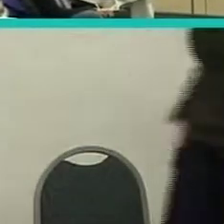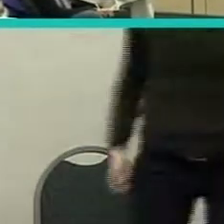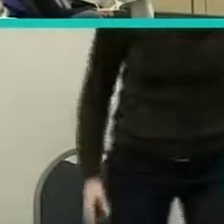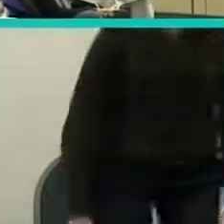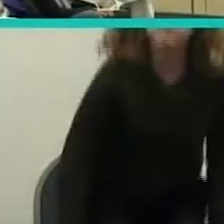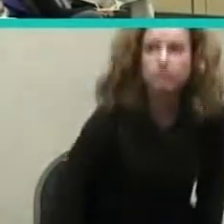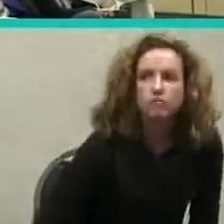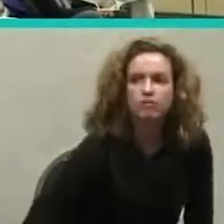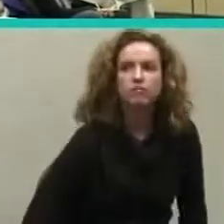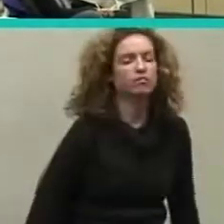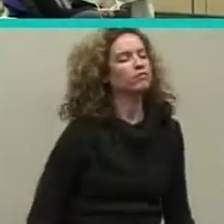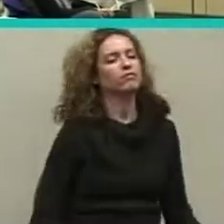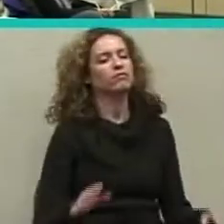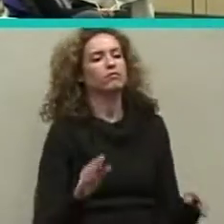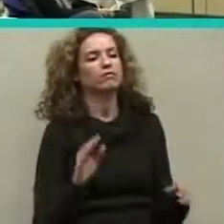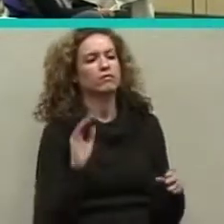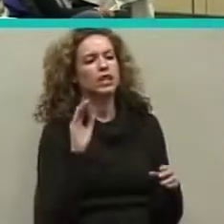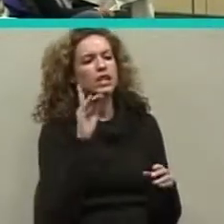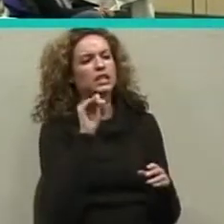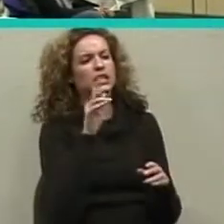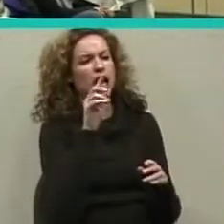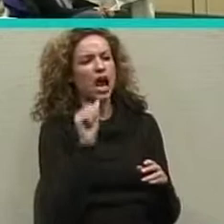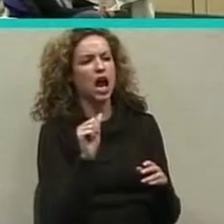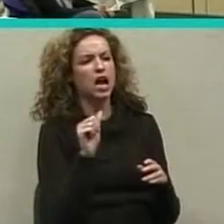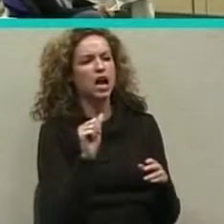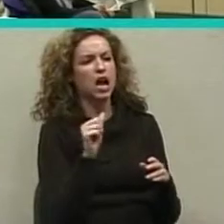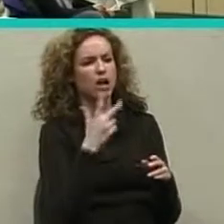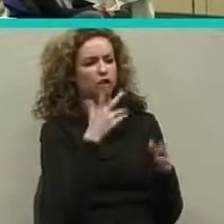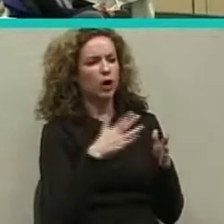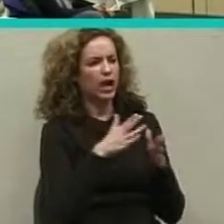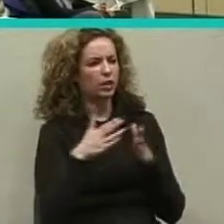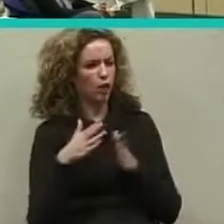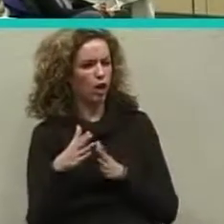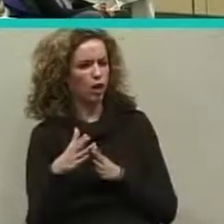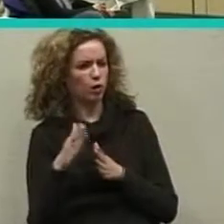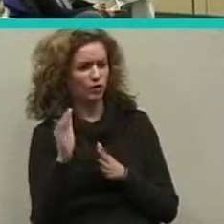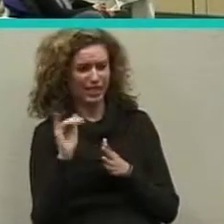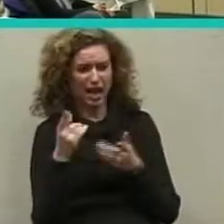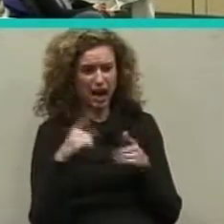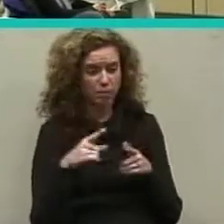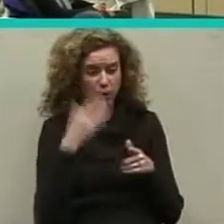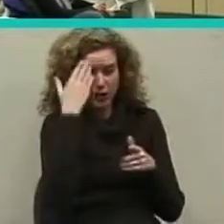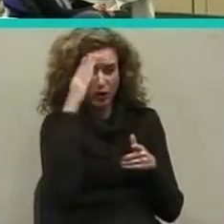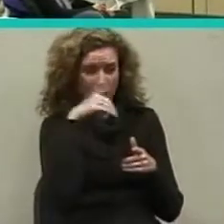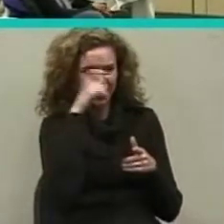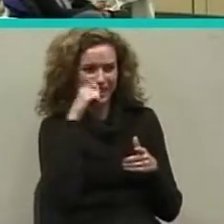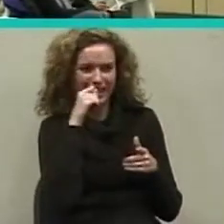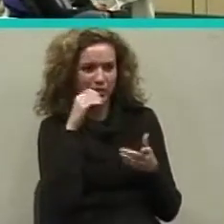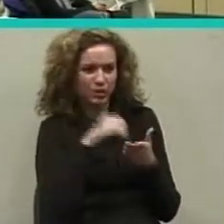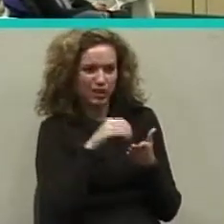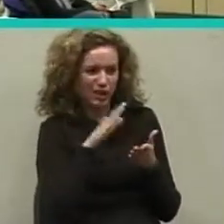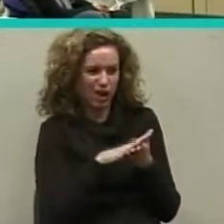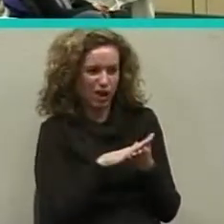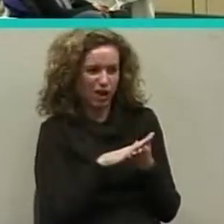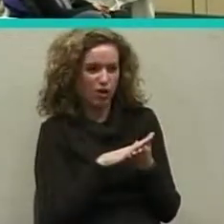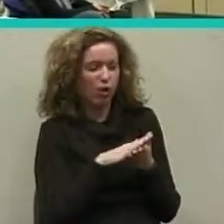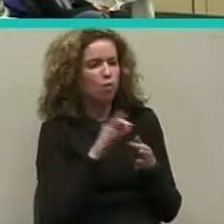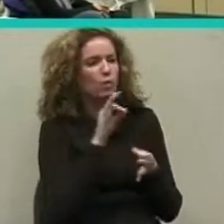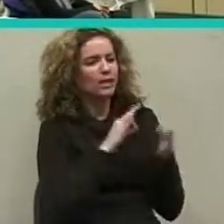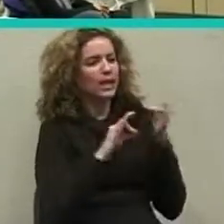Is there the hypothesis? Was it data triangulated? We don't know, right? Because we don't even know what the data was. They didn't say anything about that. Replacement